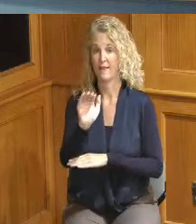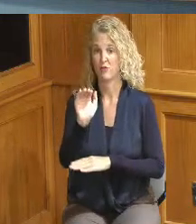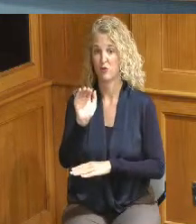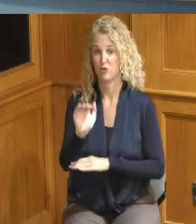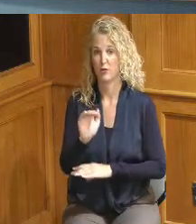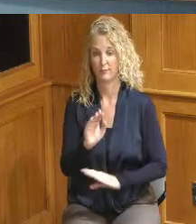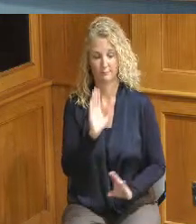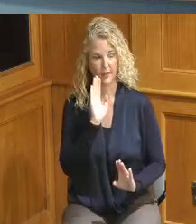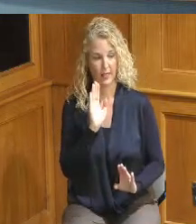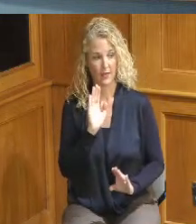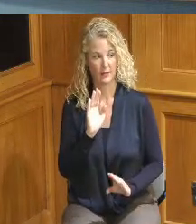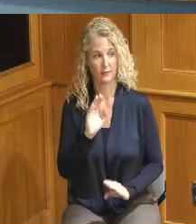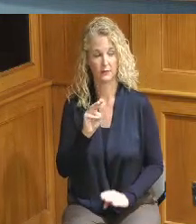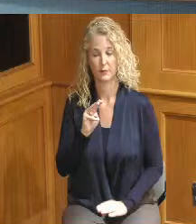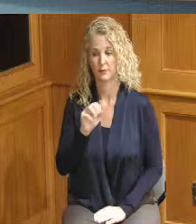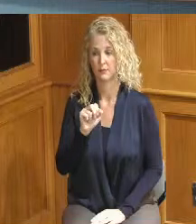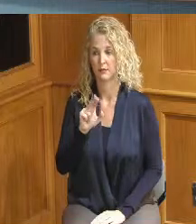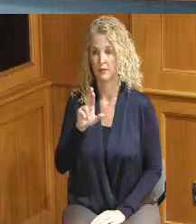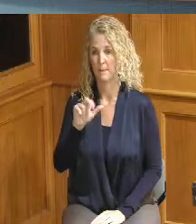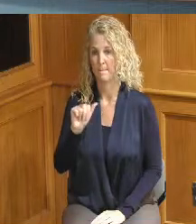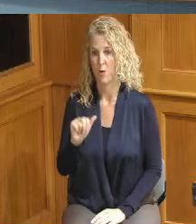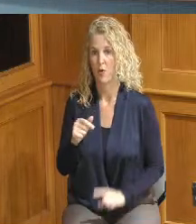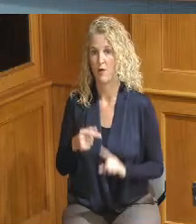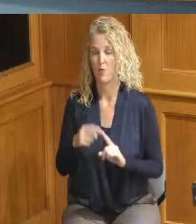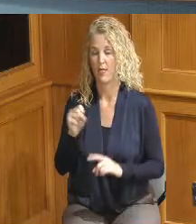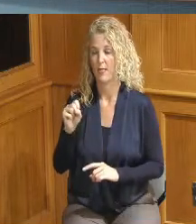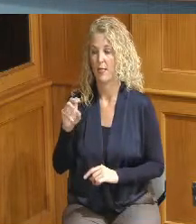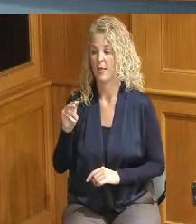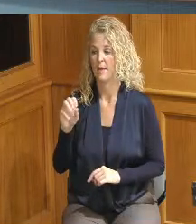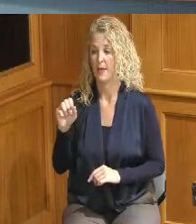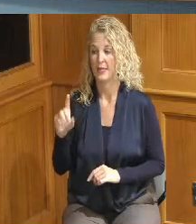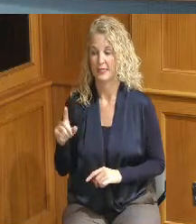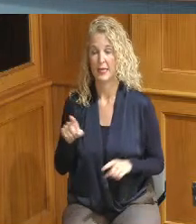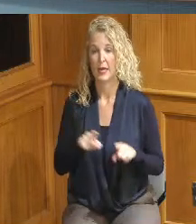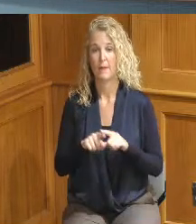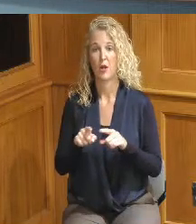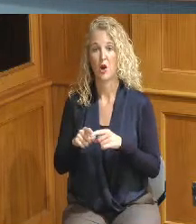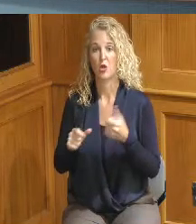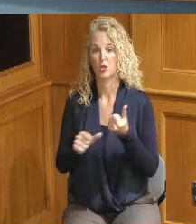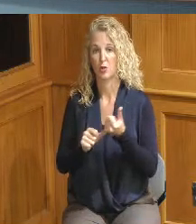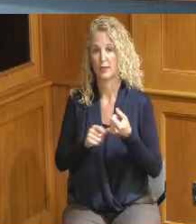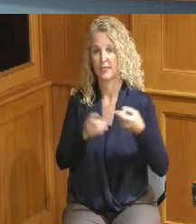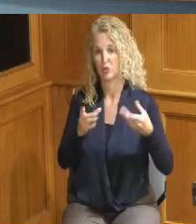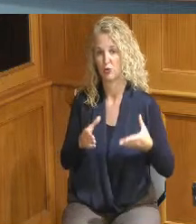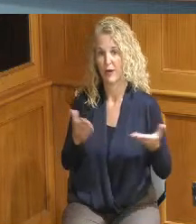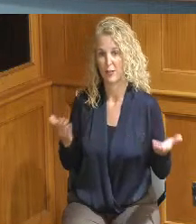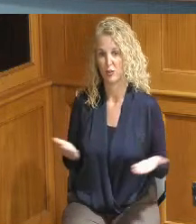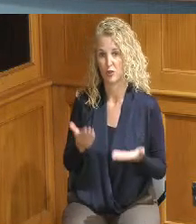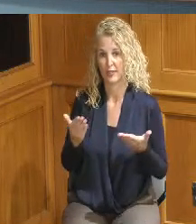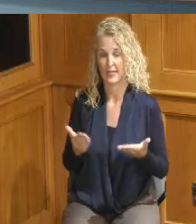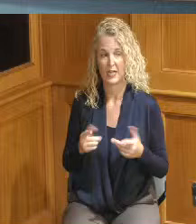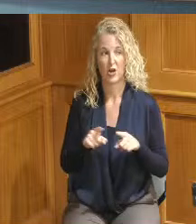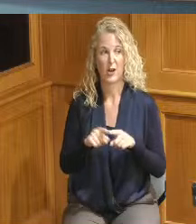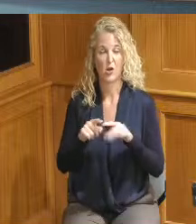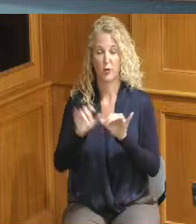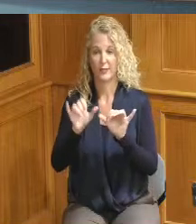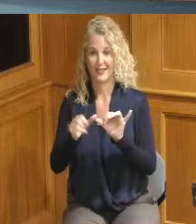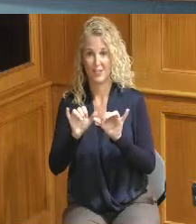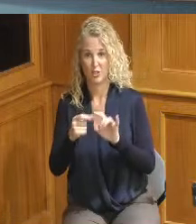Good afternoon. Lauren DiGarcia with MSD. I have Deputy Director Ryan Welsh with me today, the Chief Engineer on this